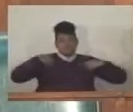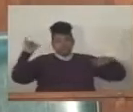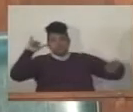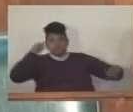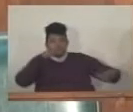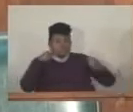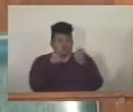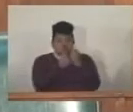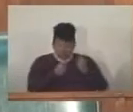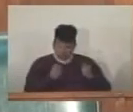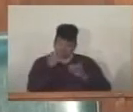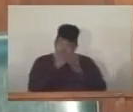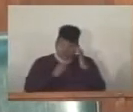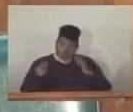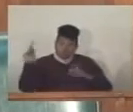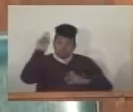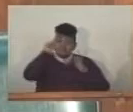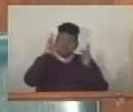supporting it.